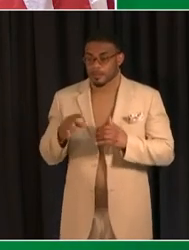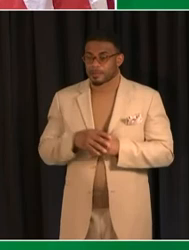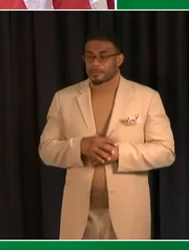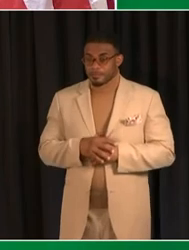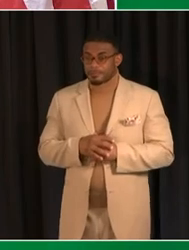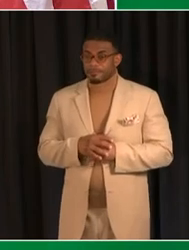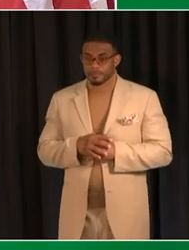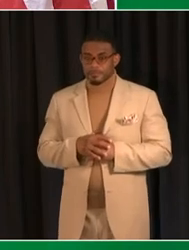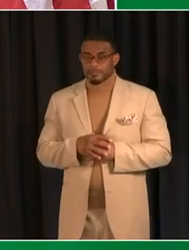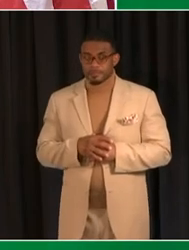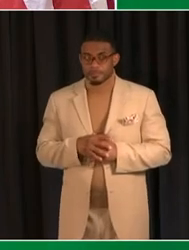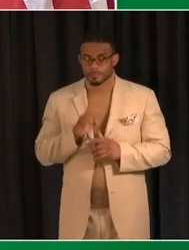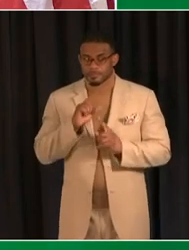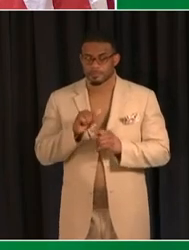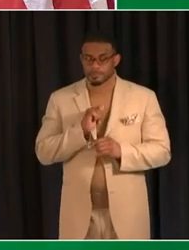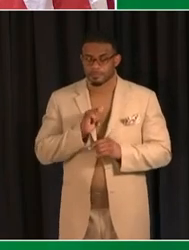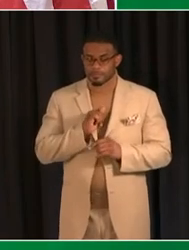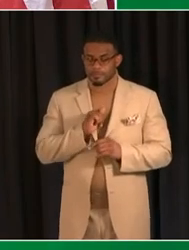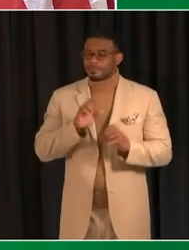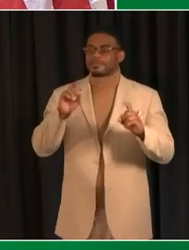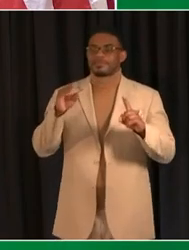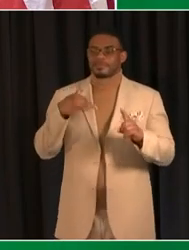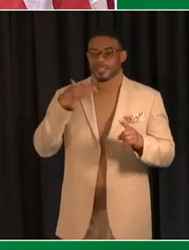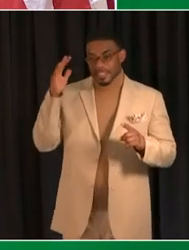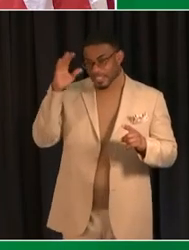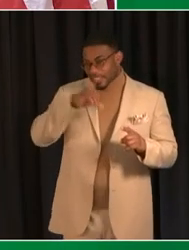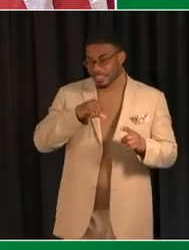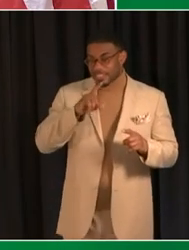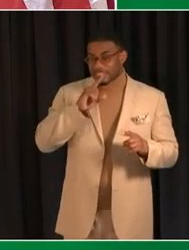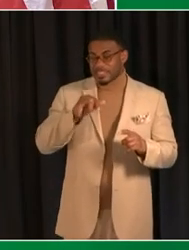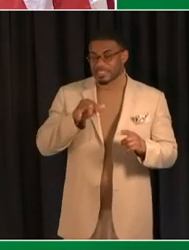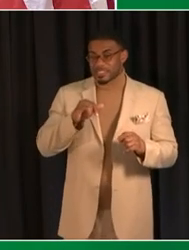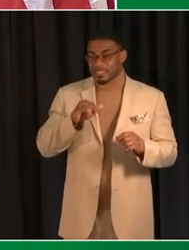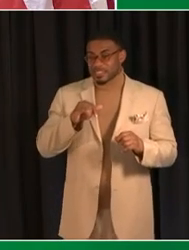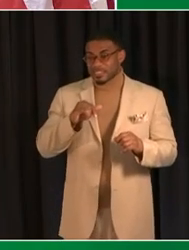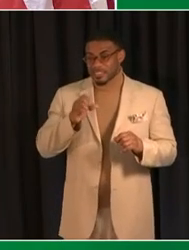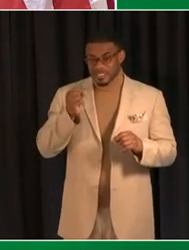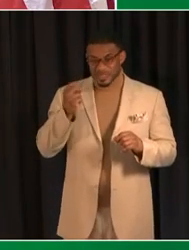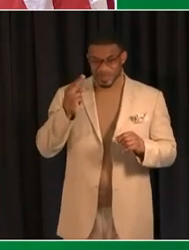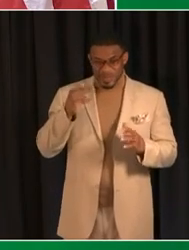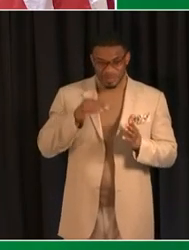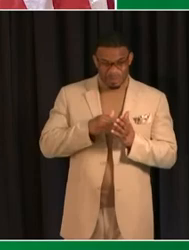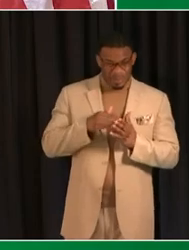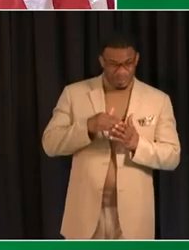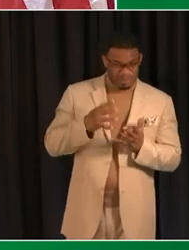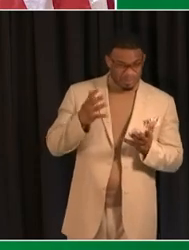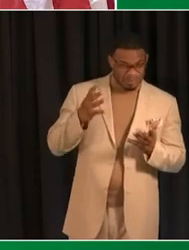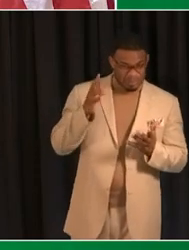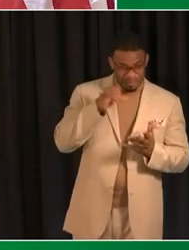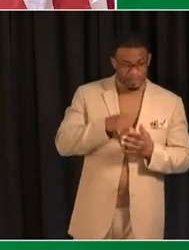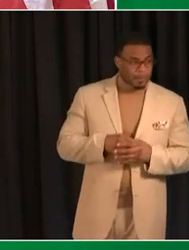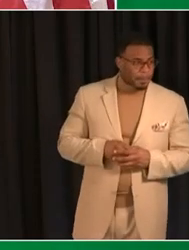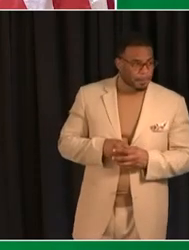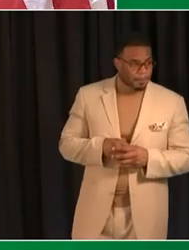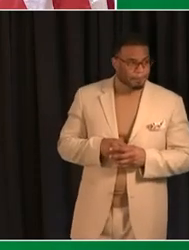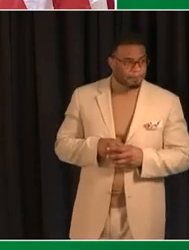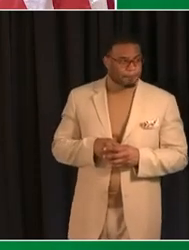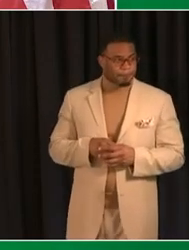is optional, and that's up to us. And my guess is 12 million?